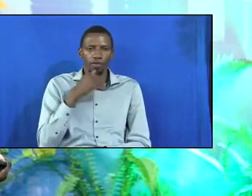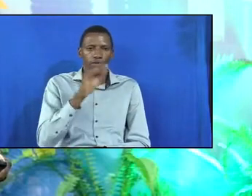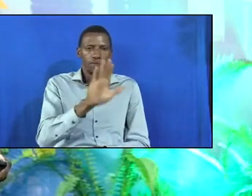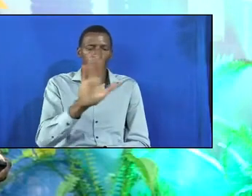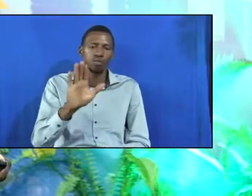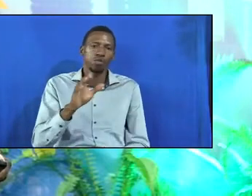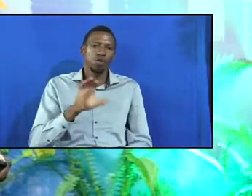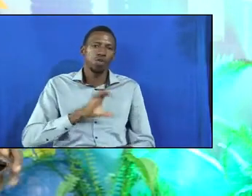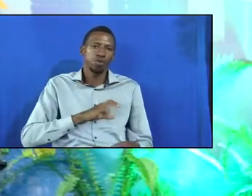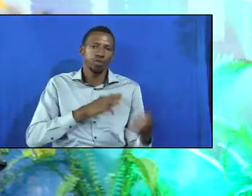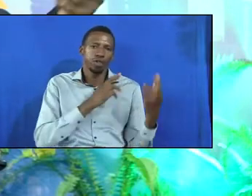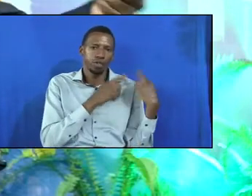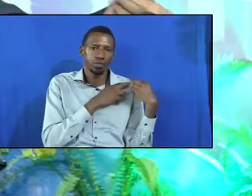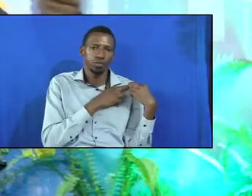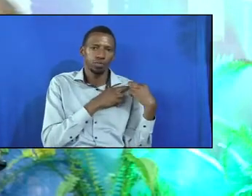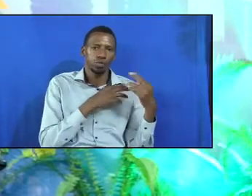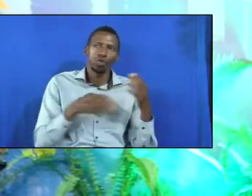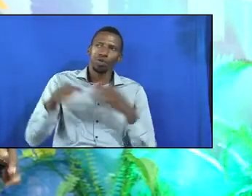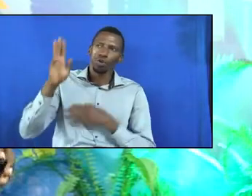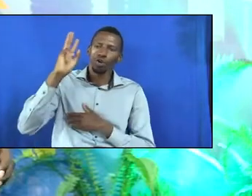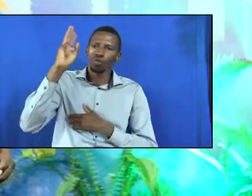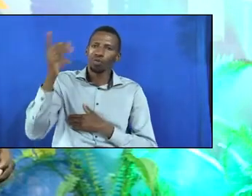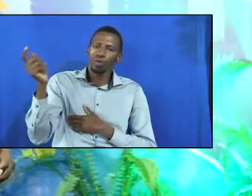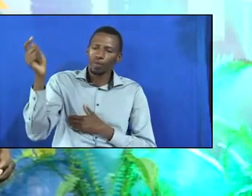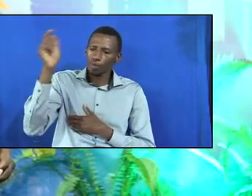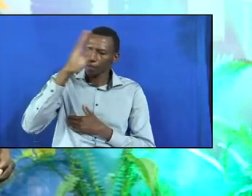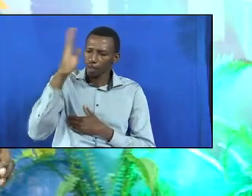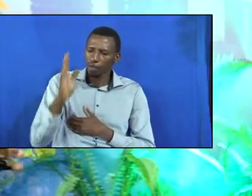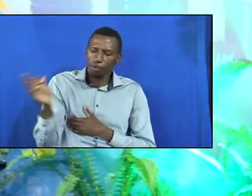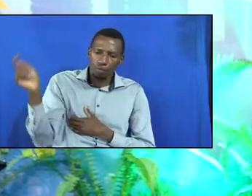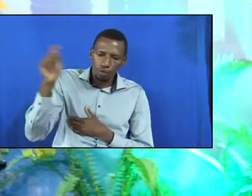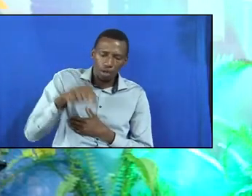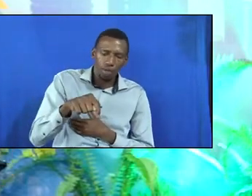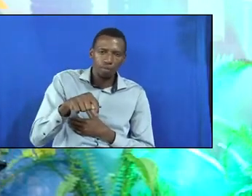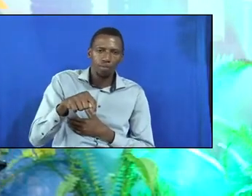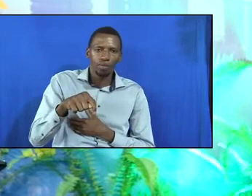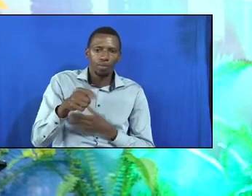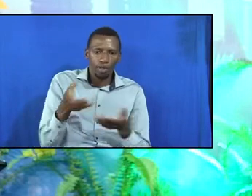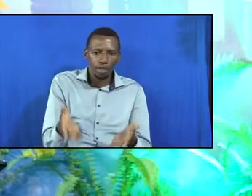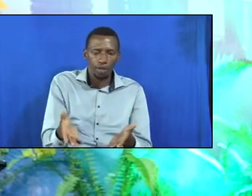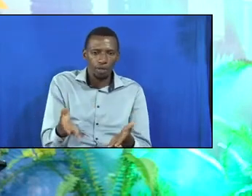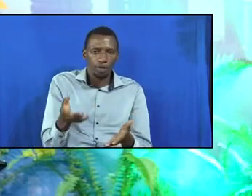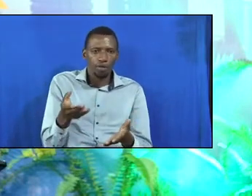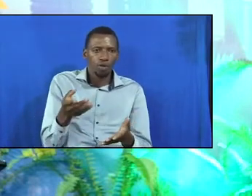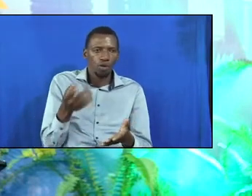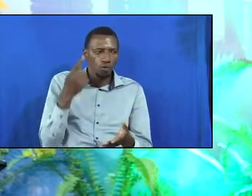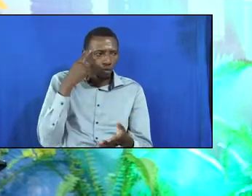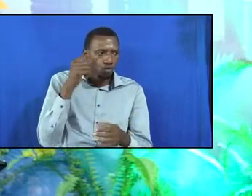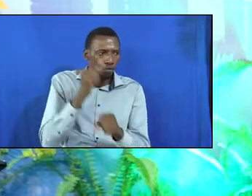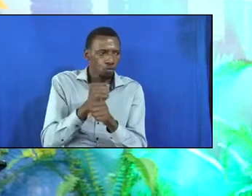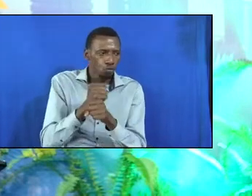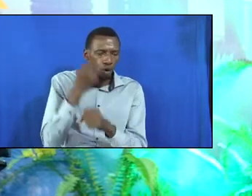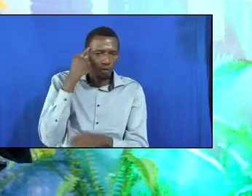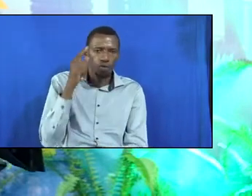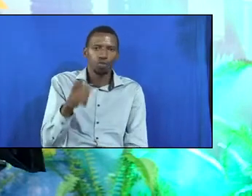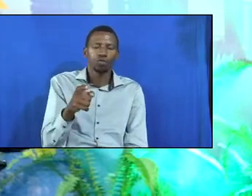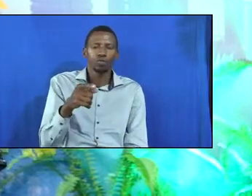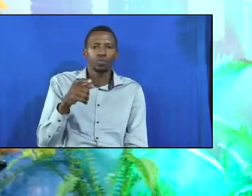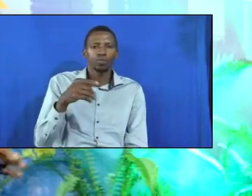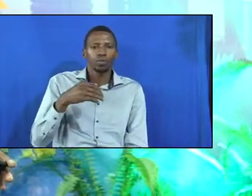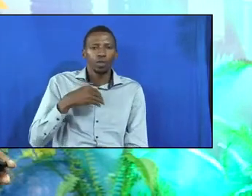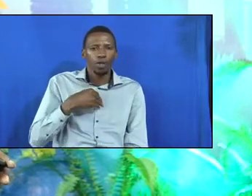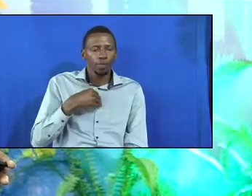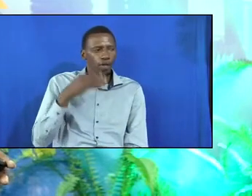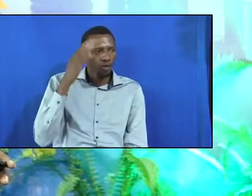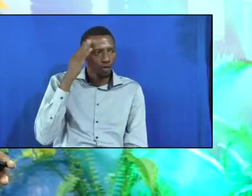never move down here to do the work that is intended for you. I know even for me to get to New Life here, there were